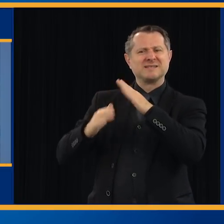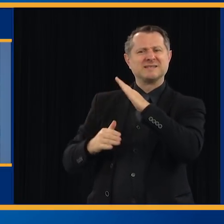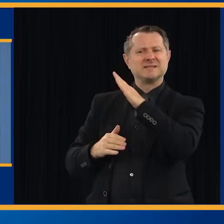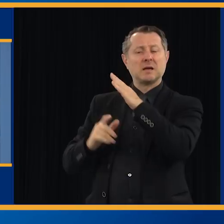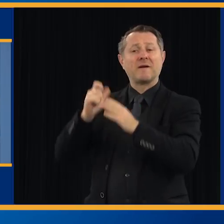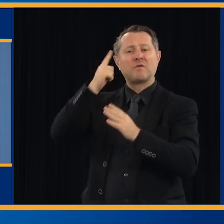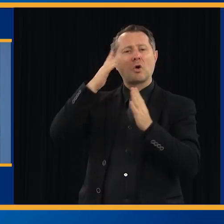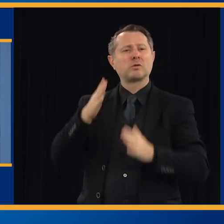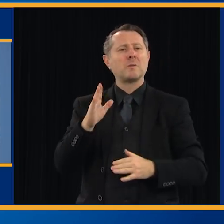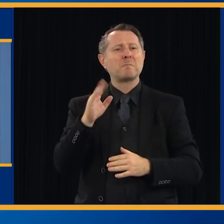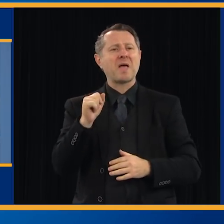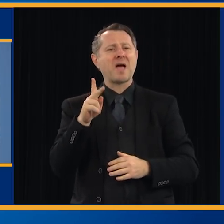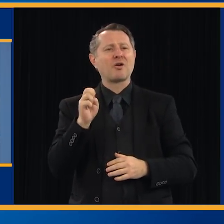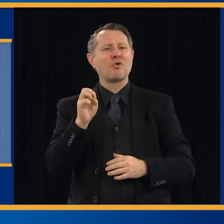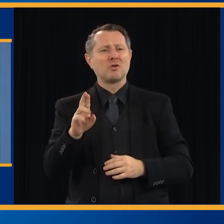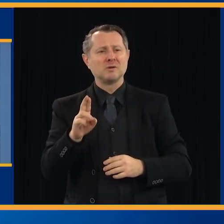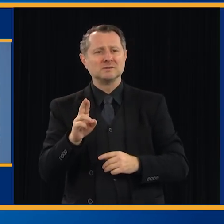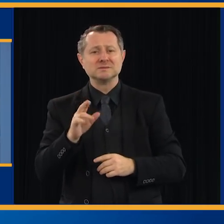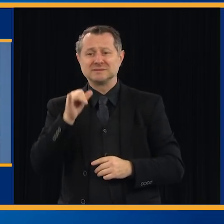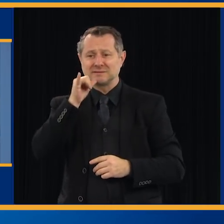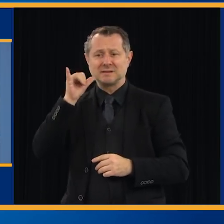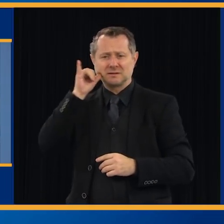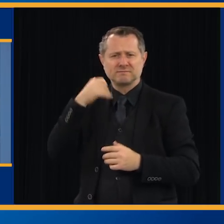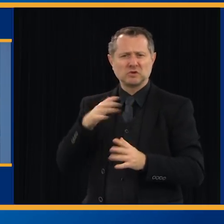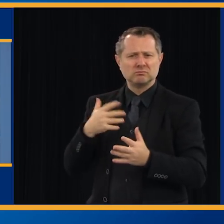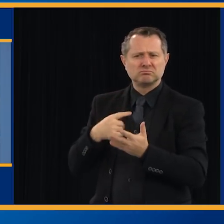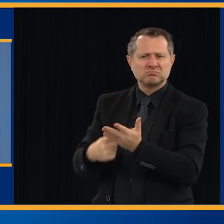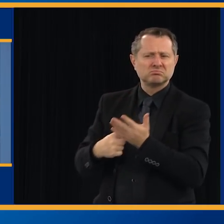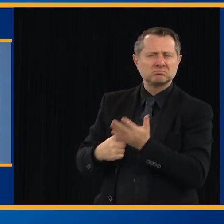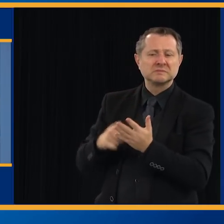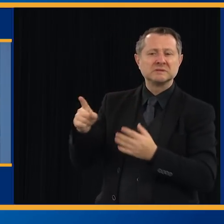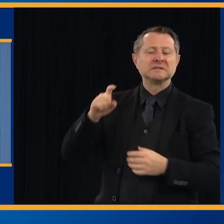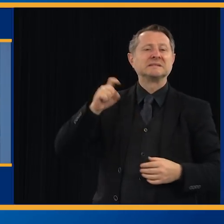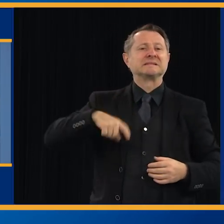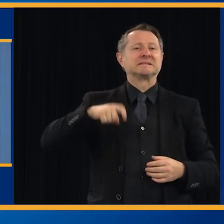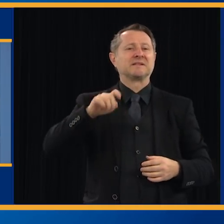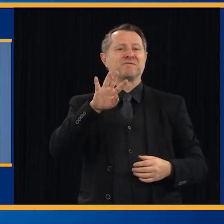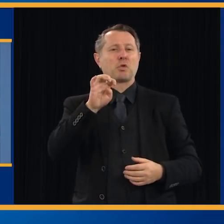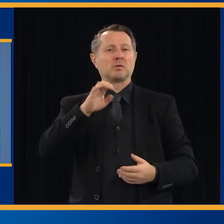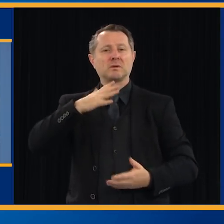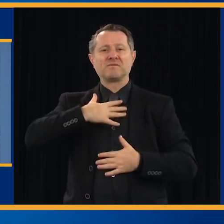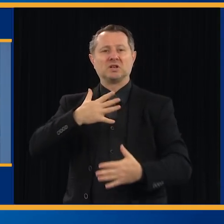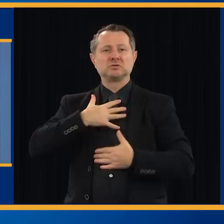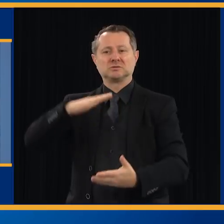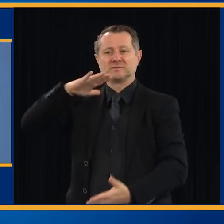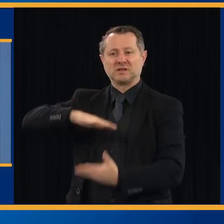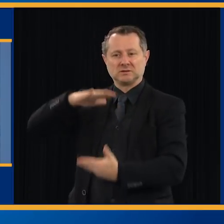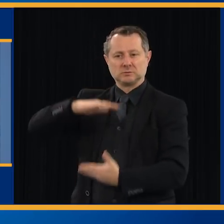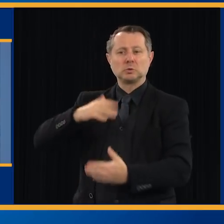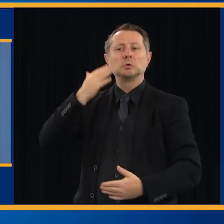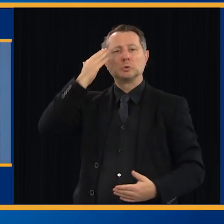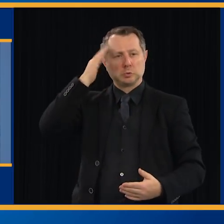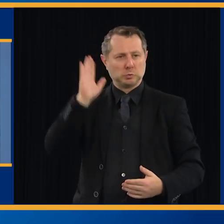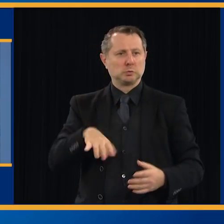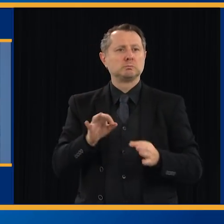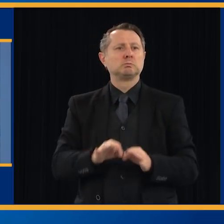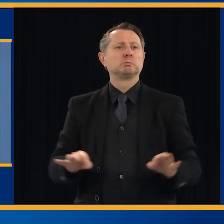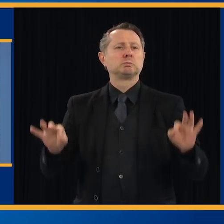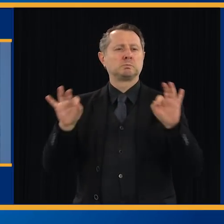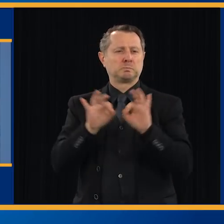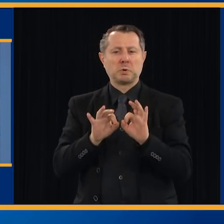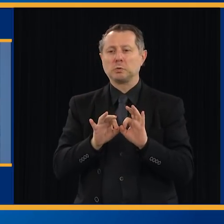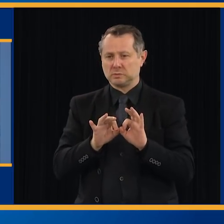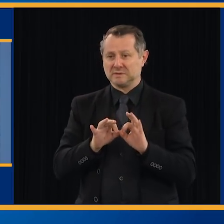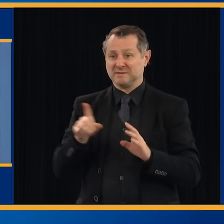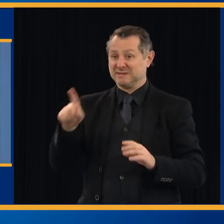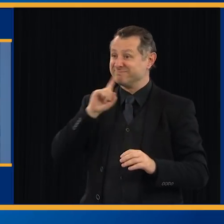Baker yesterday. They may need 400 ventilators, and we know how important ventilators are if their numbers